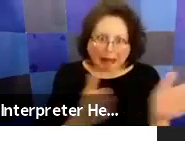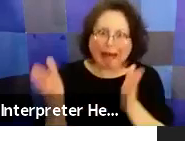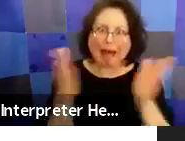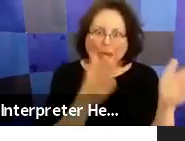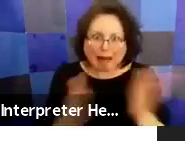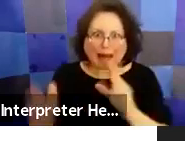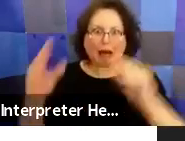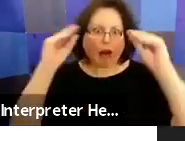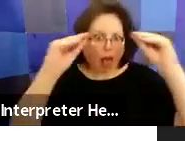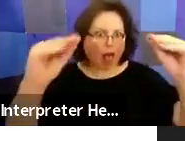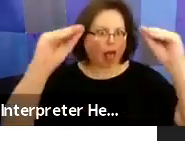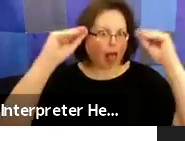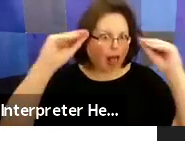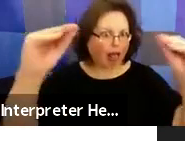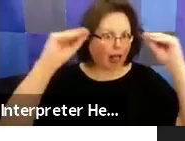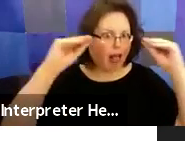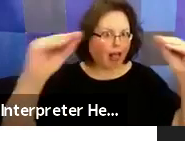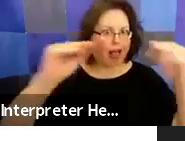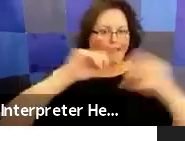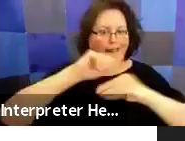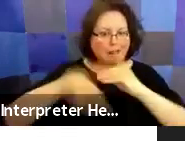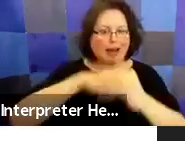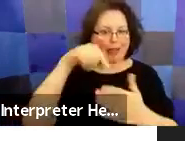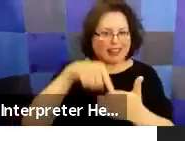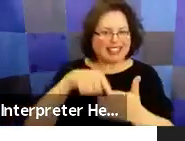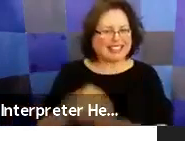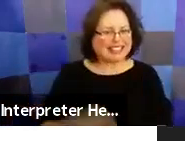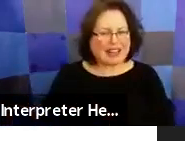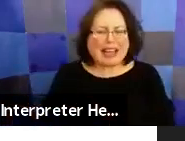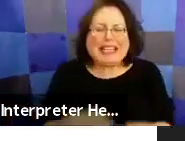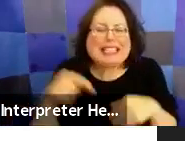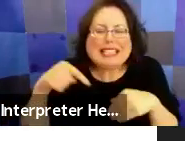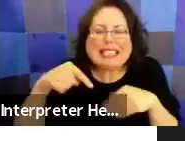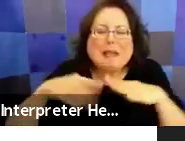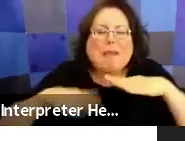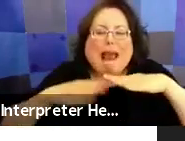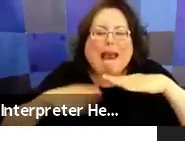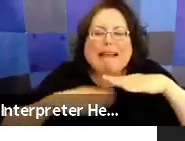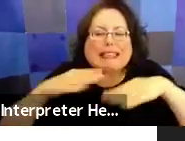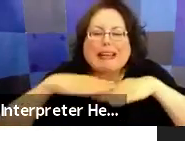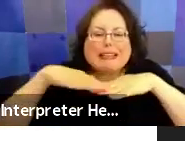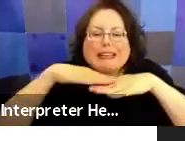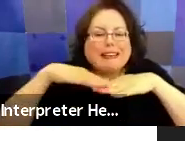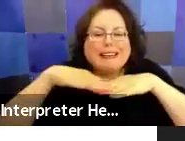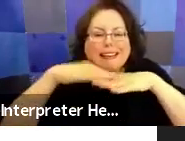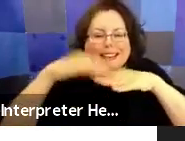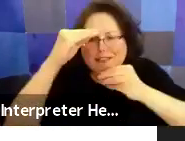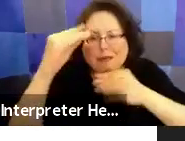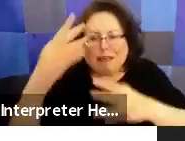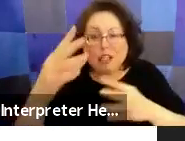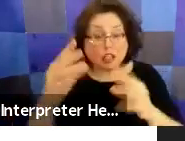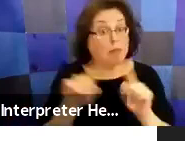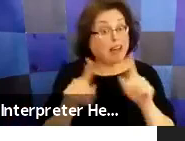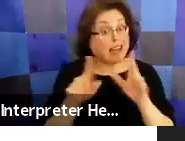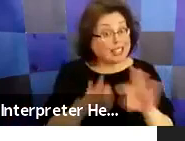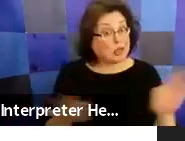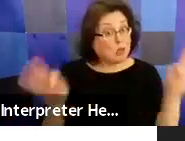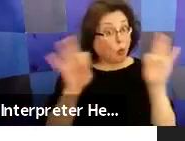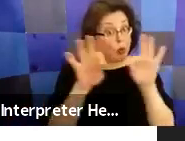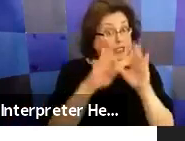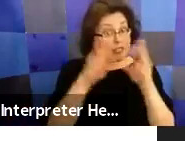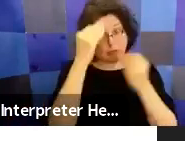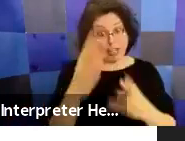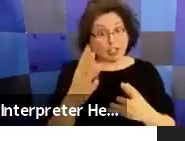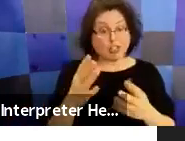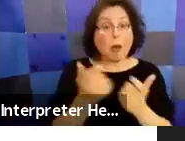course about just this subject. So this is just the very, very basics, but it's important. And the big one